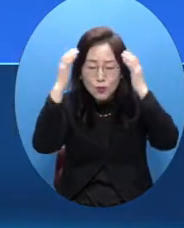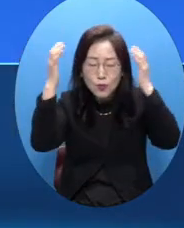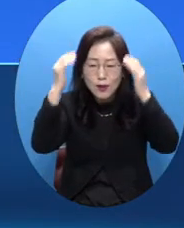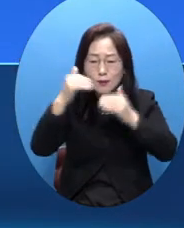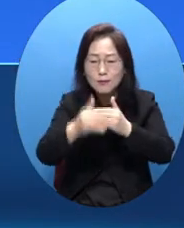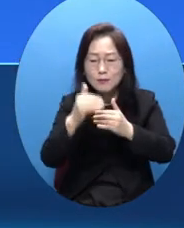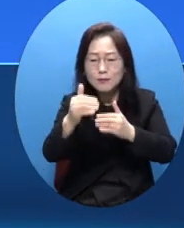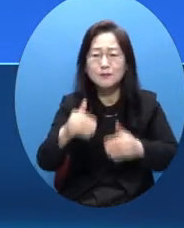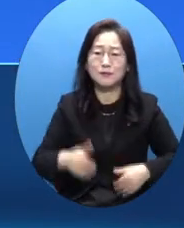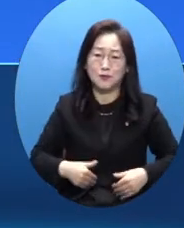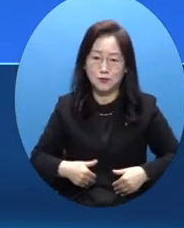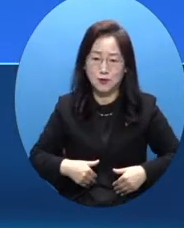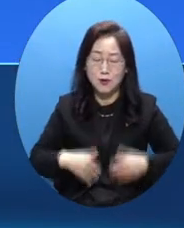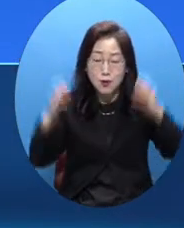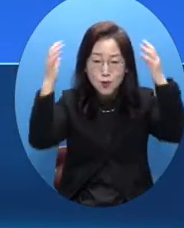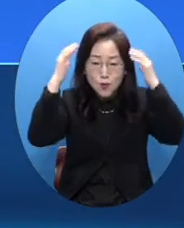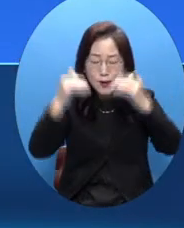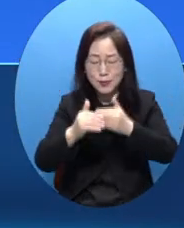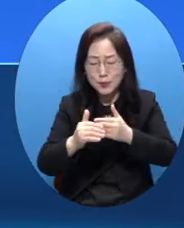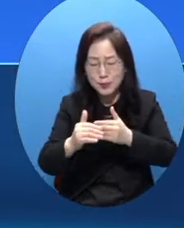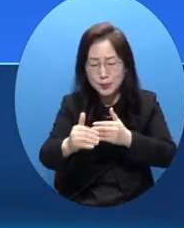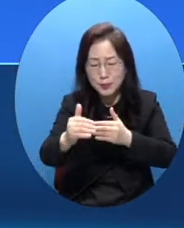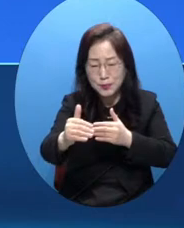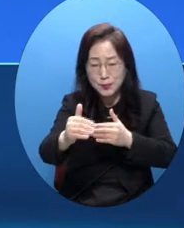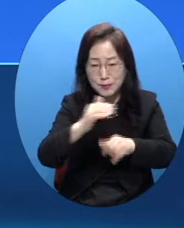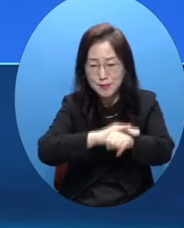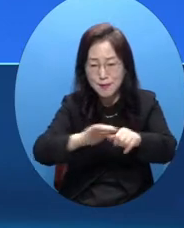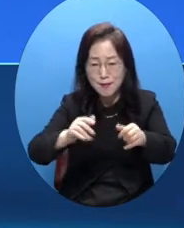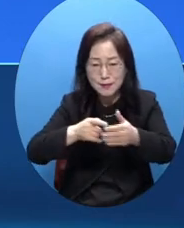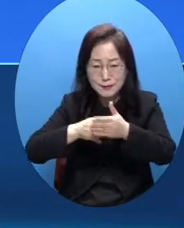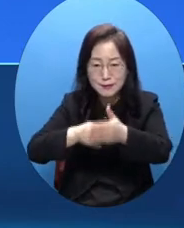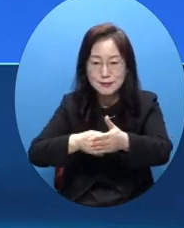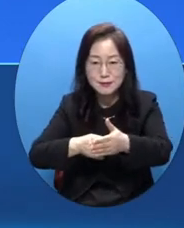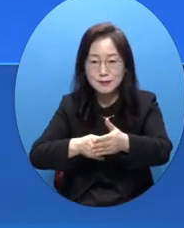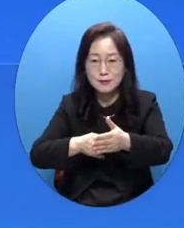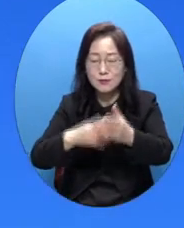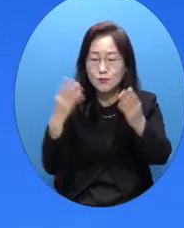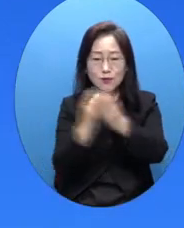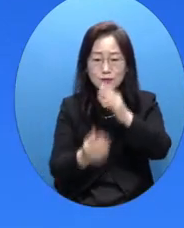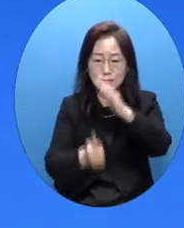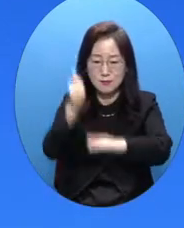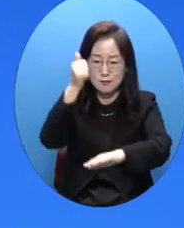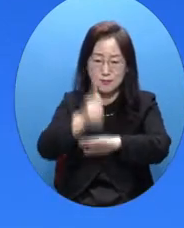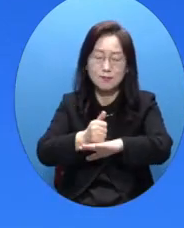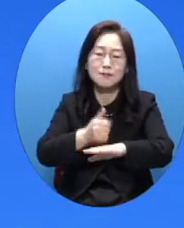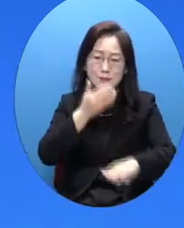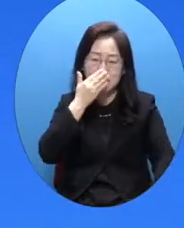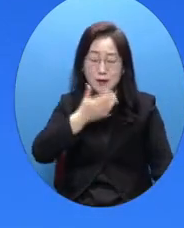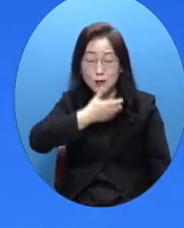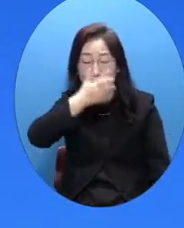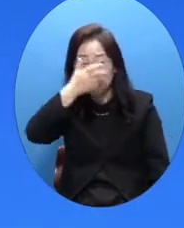to accomplish our dreams there will be a process of hardships